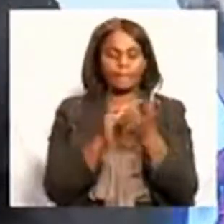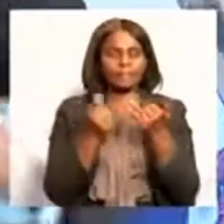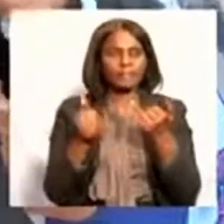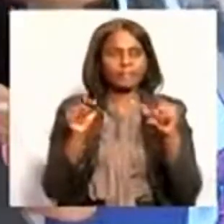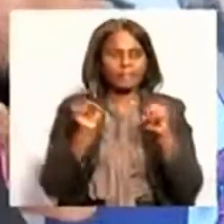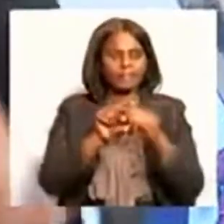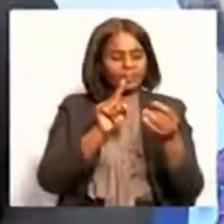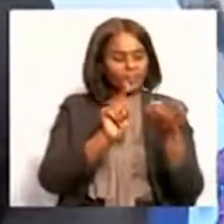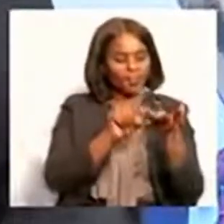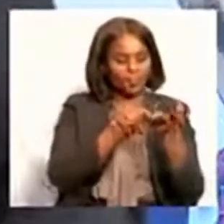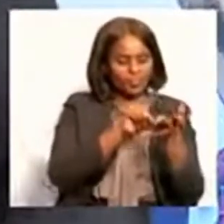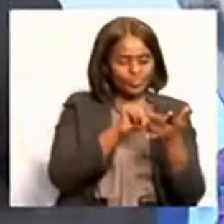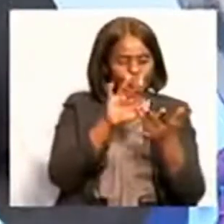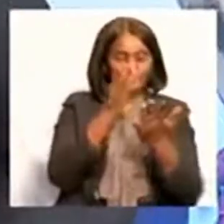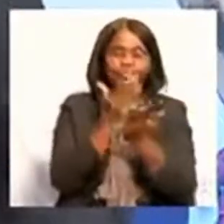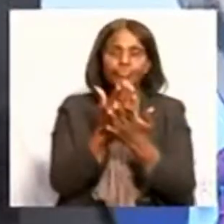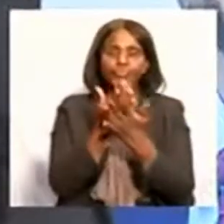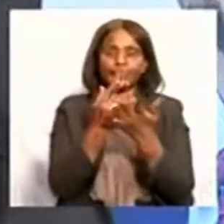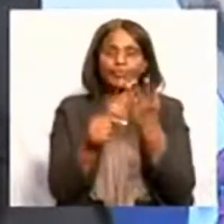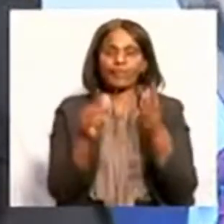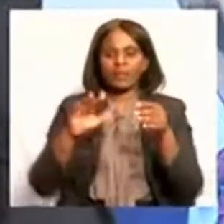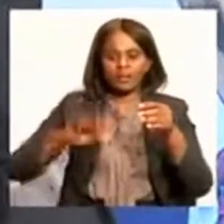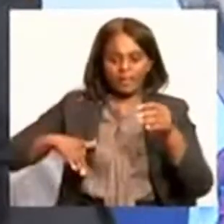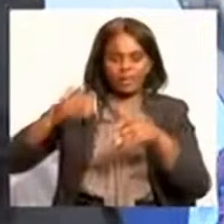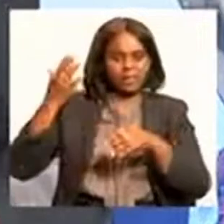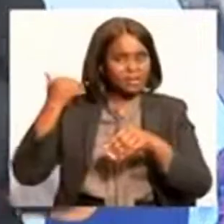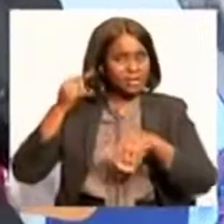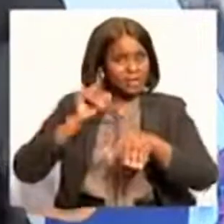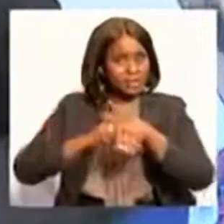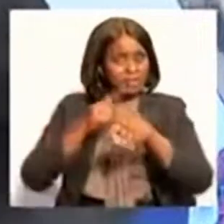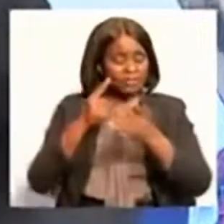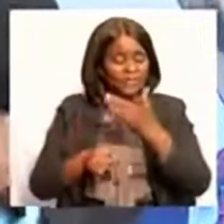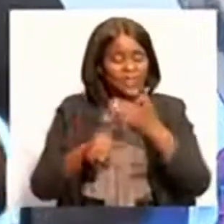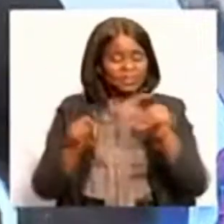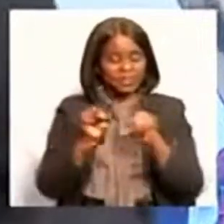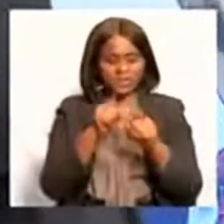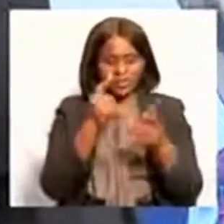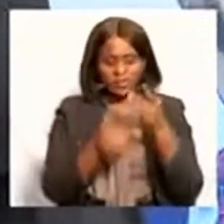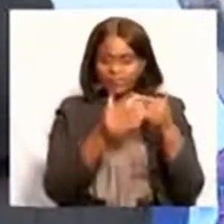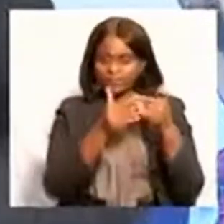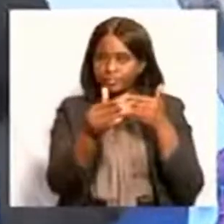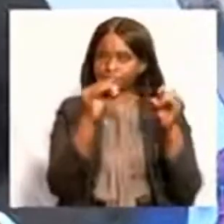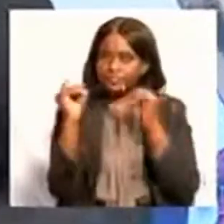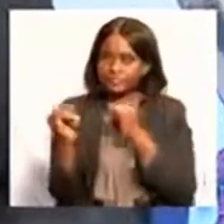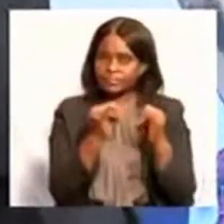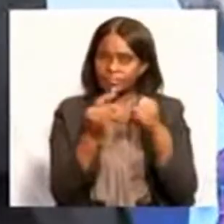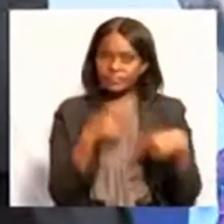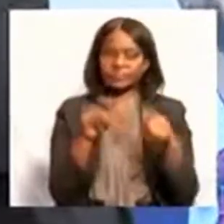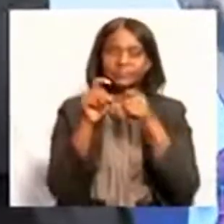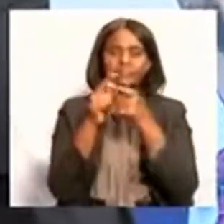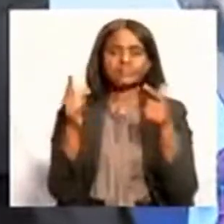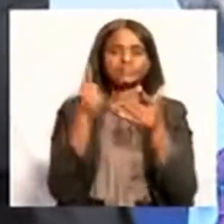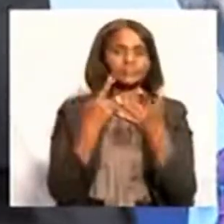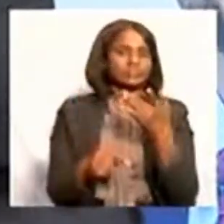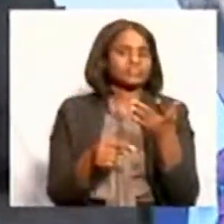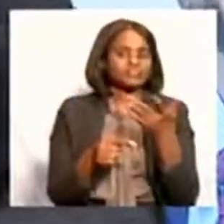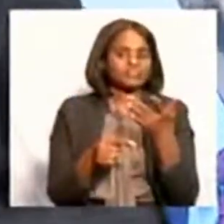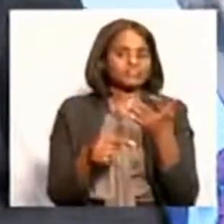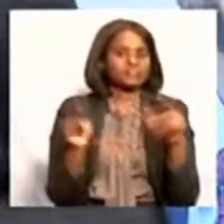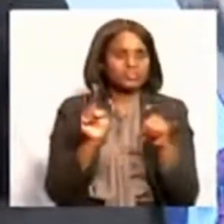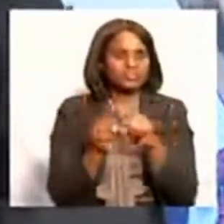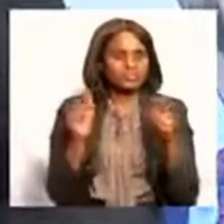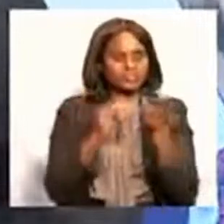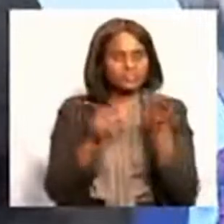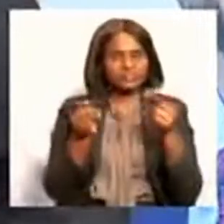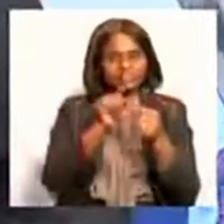take what are the recommendations that we provided last year. To what extent have we implemented? What challenges do we have? And also